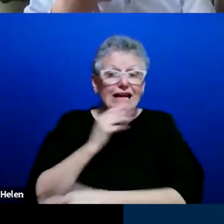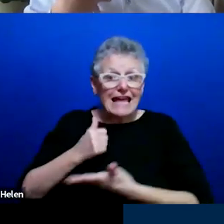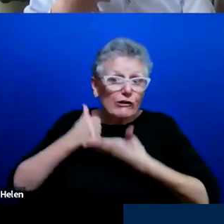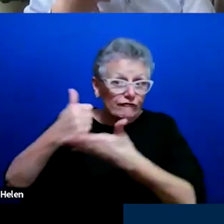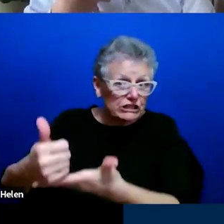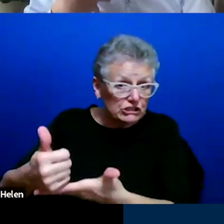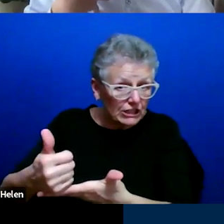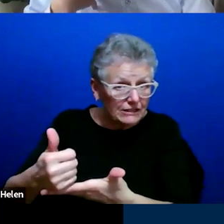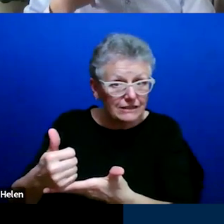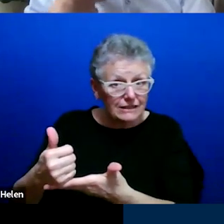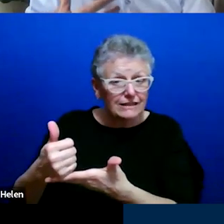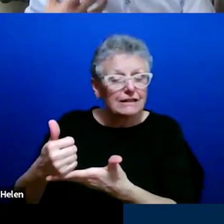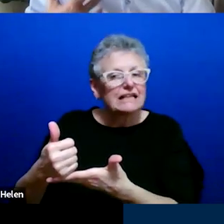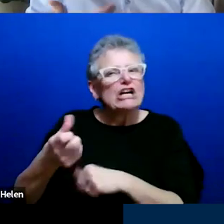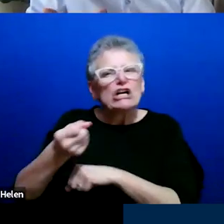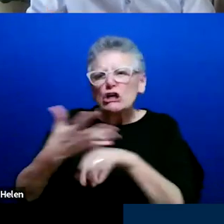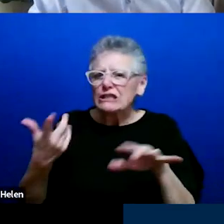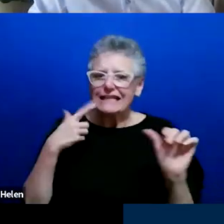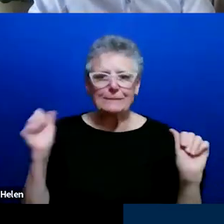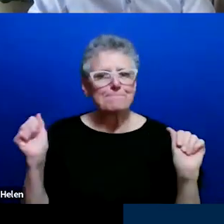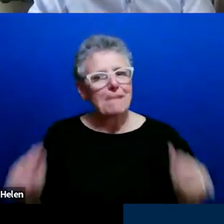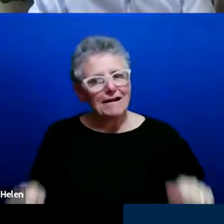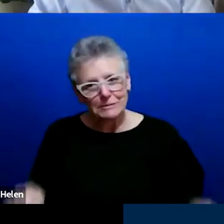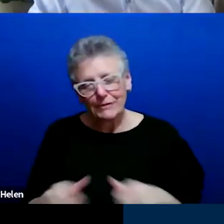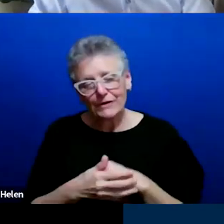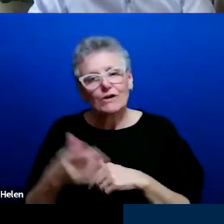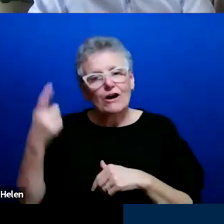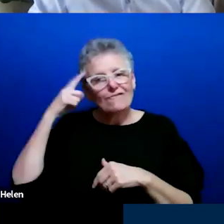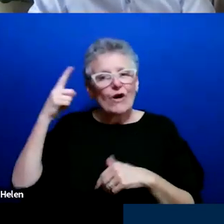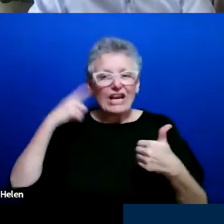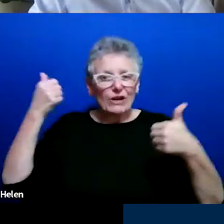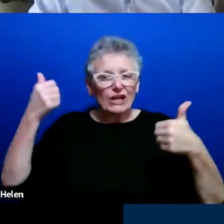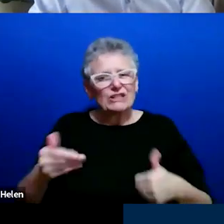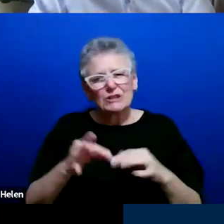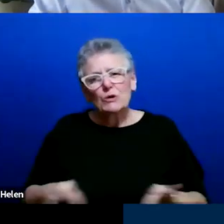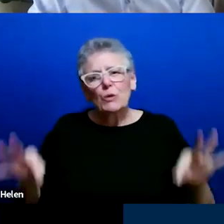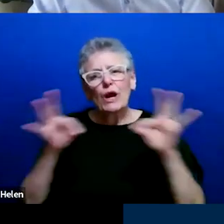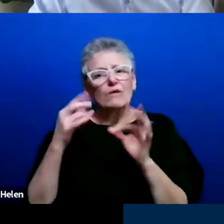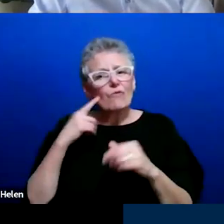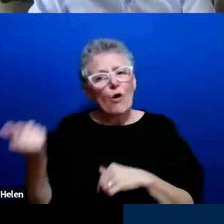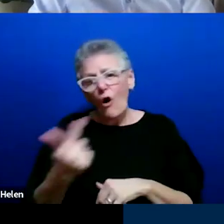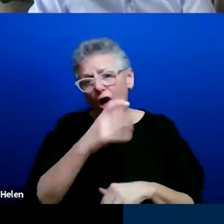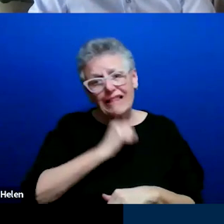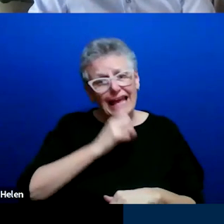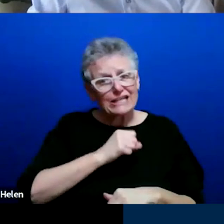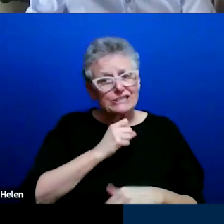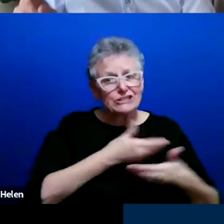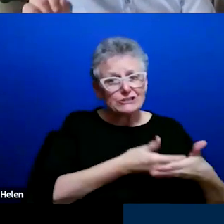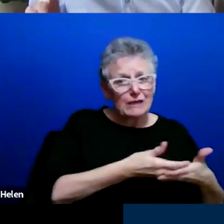intervention as early as possible in hearing loss is critical for all ages.